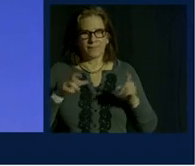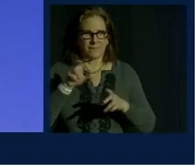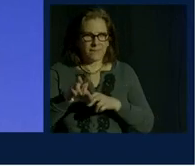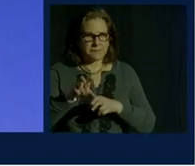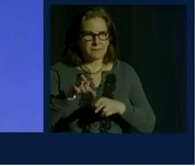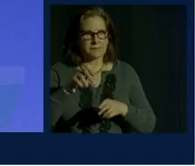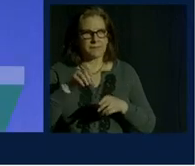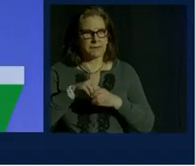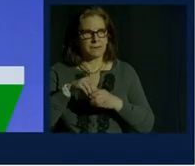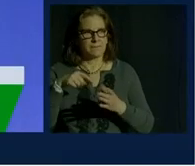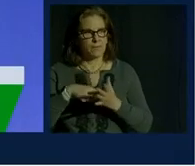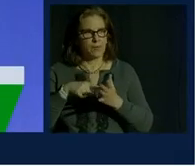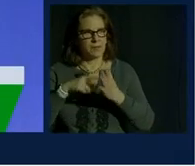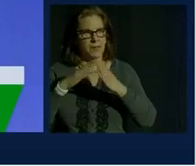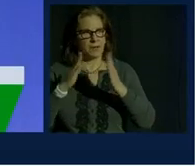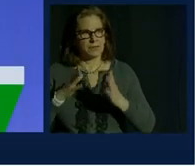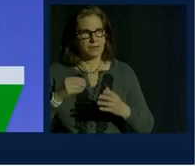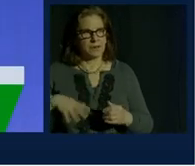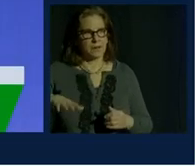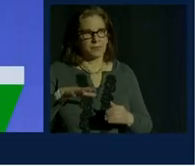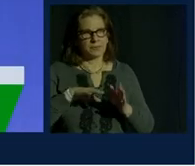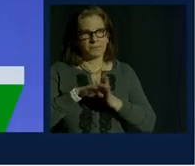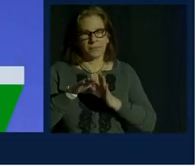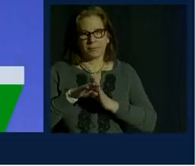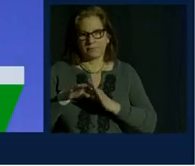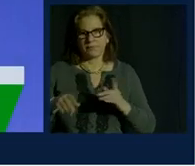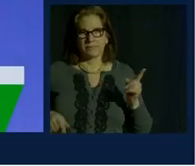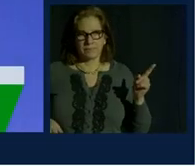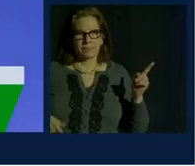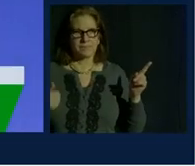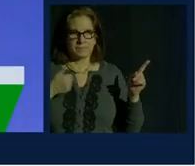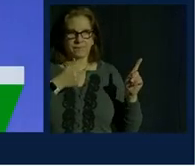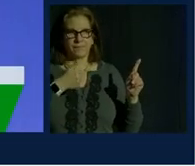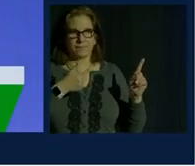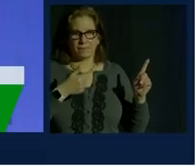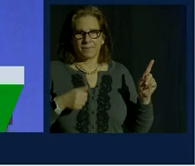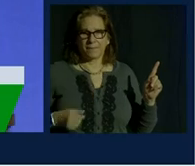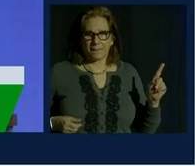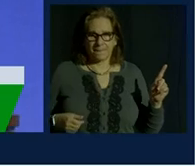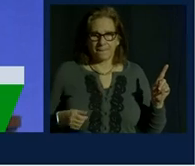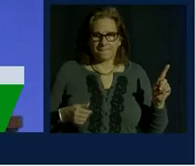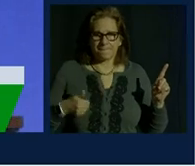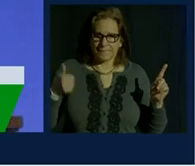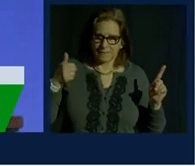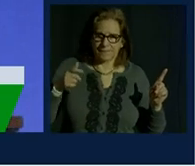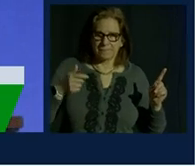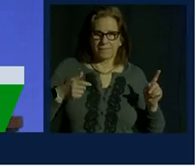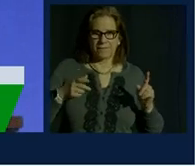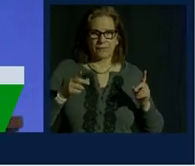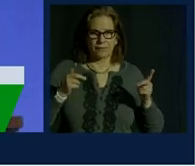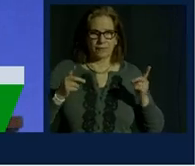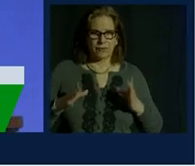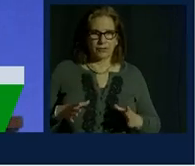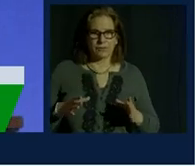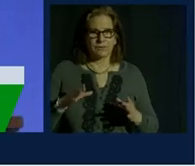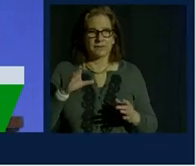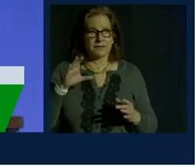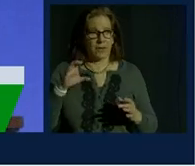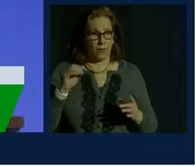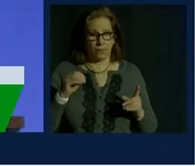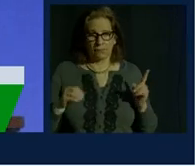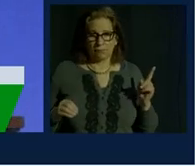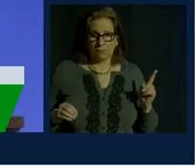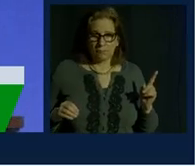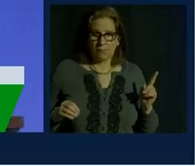name is Christopher Donald, and I am the Executive Director and CEO of the District of Columbia's Housing Finance Agency. We invest in